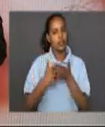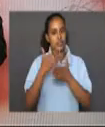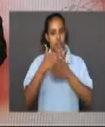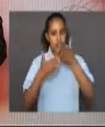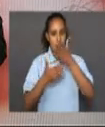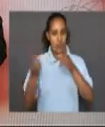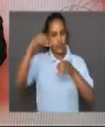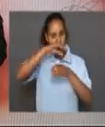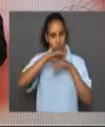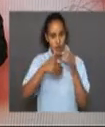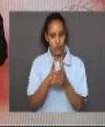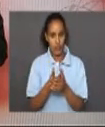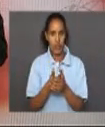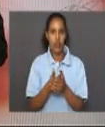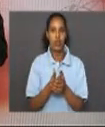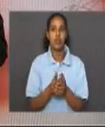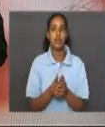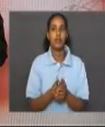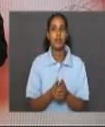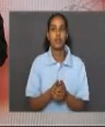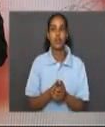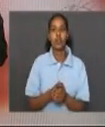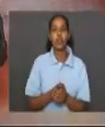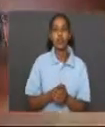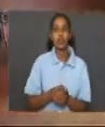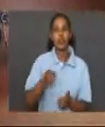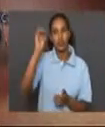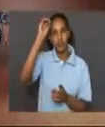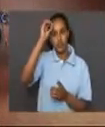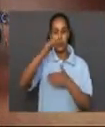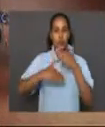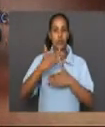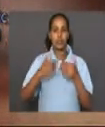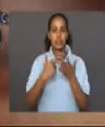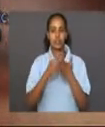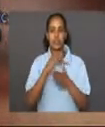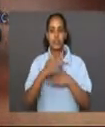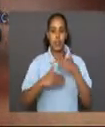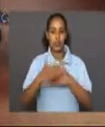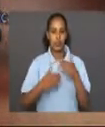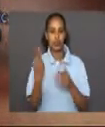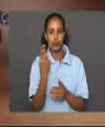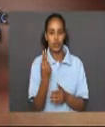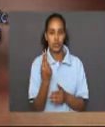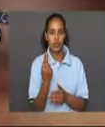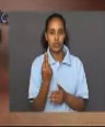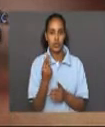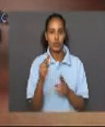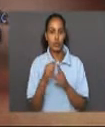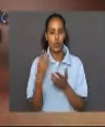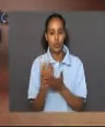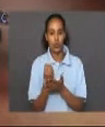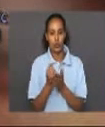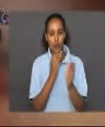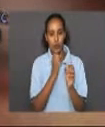steps involved in Ostwald's process. This is the process used to